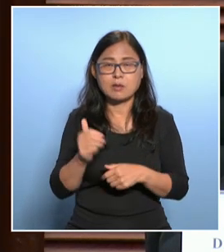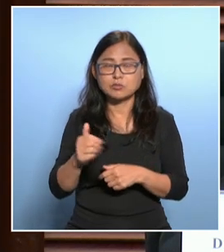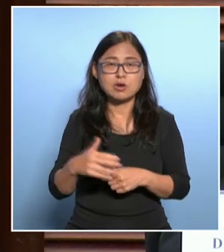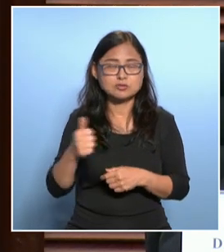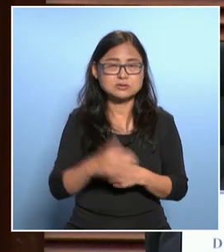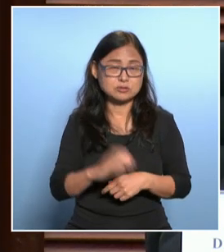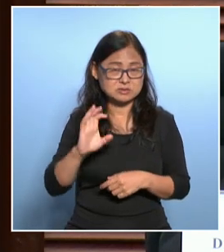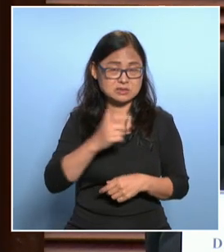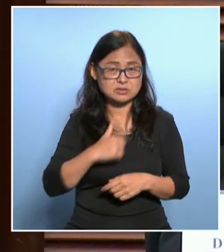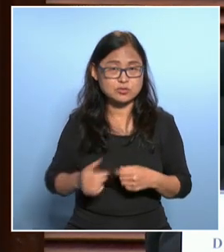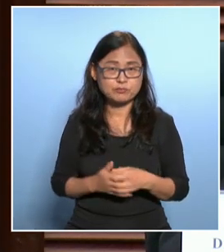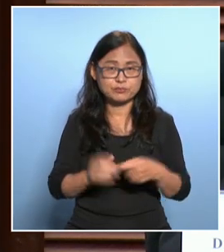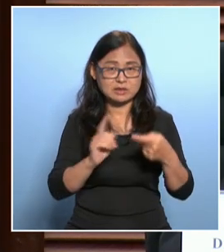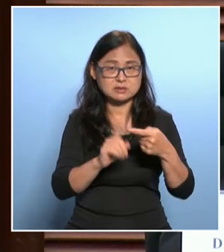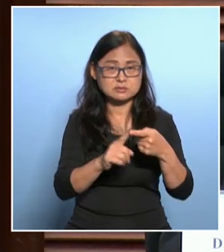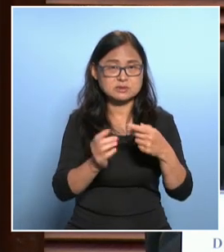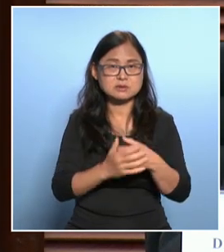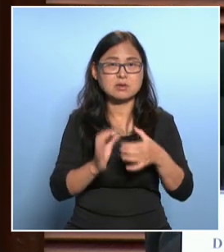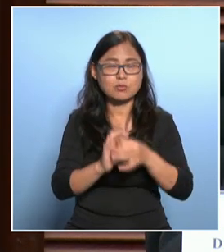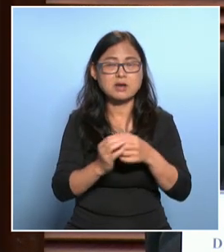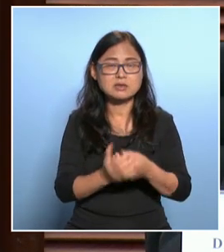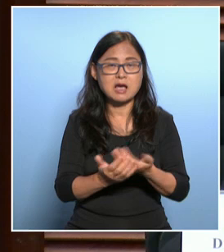the establishment of it. Thank you. Under Secretary.